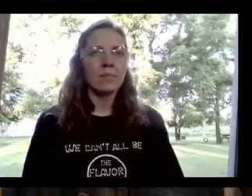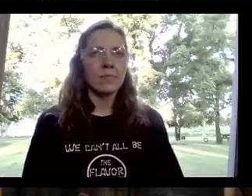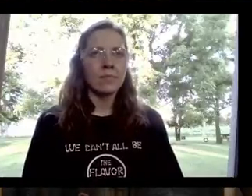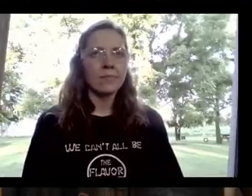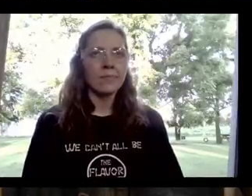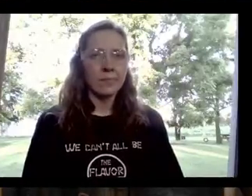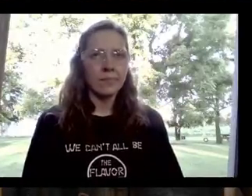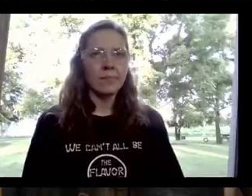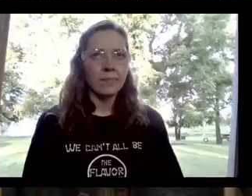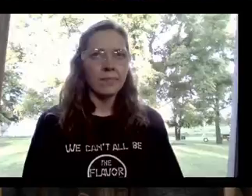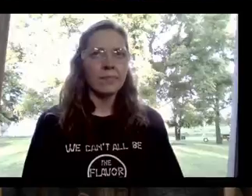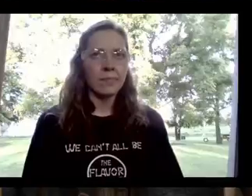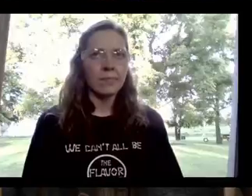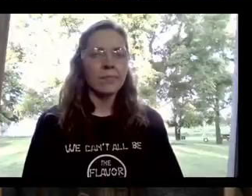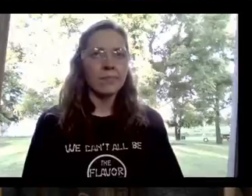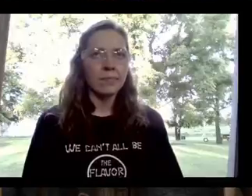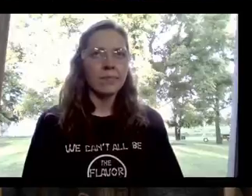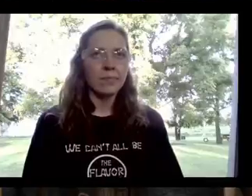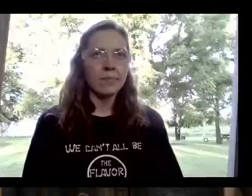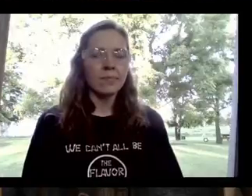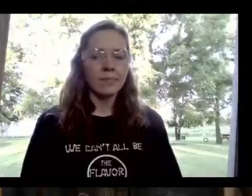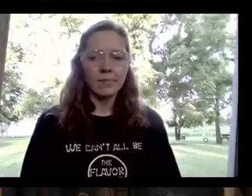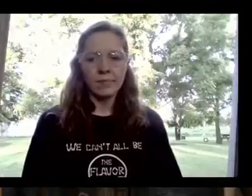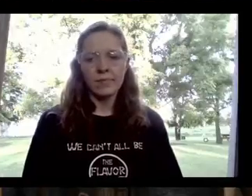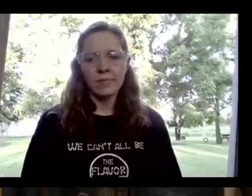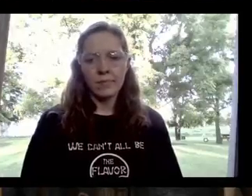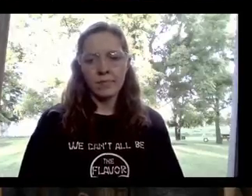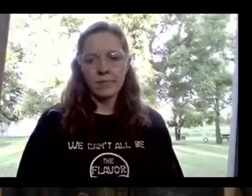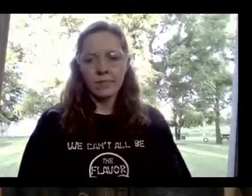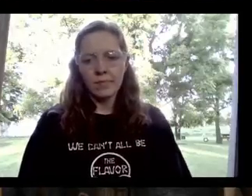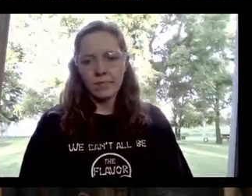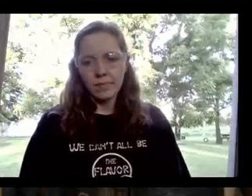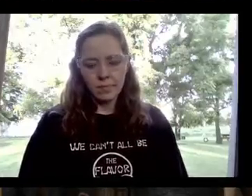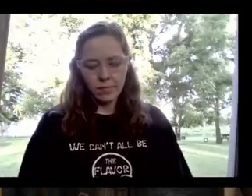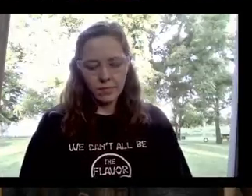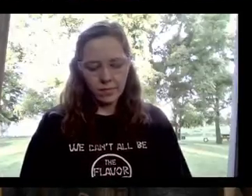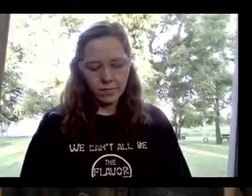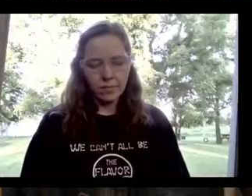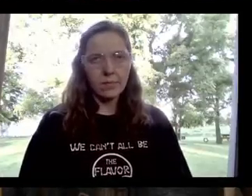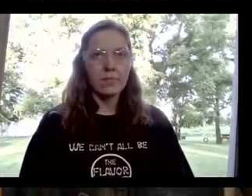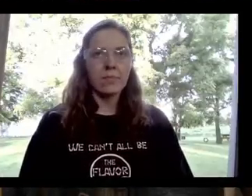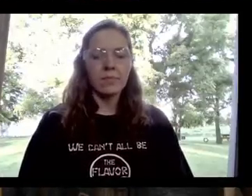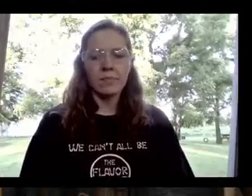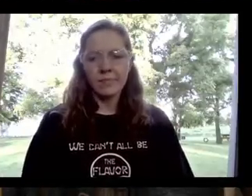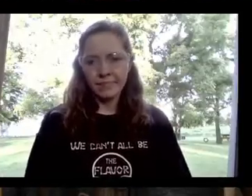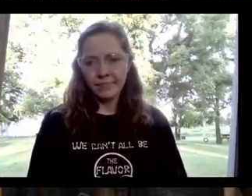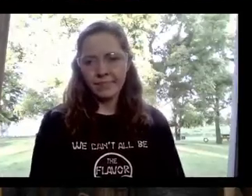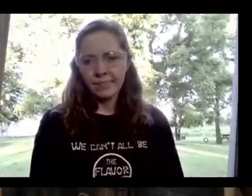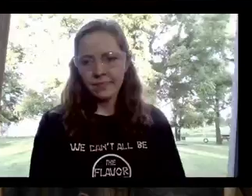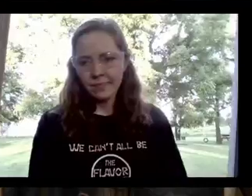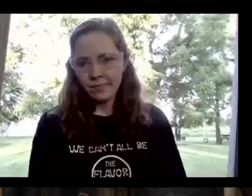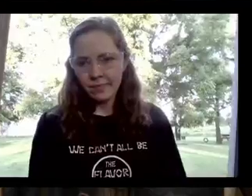day of forging. That's green coal, not coke, but green coal. Let's